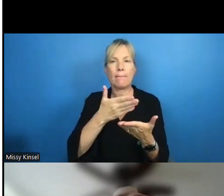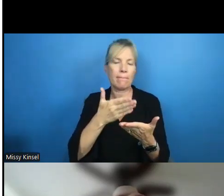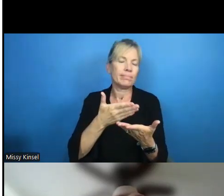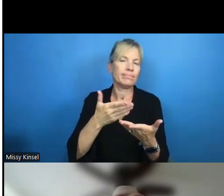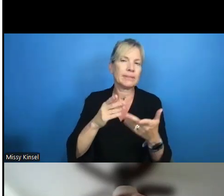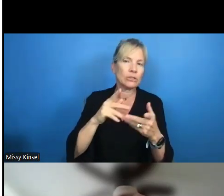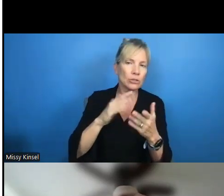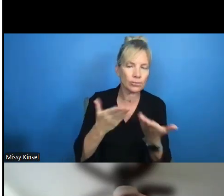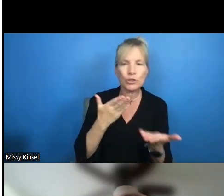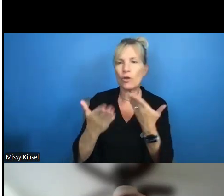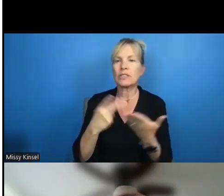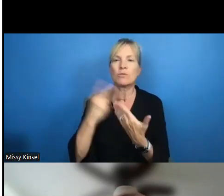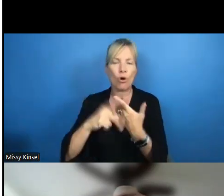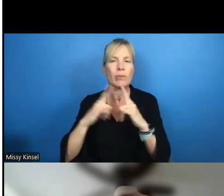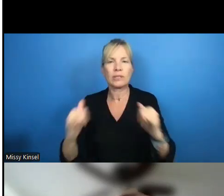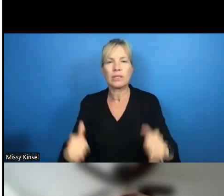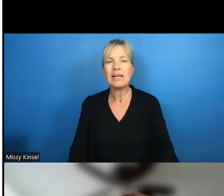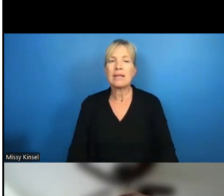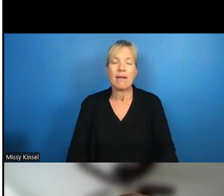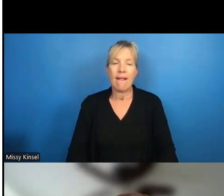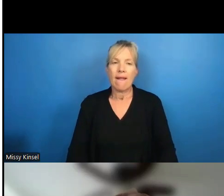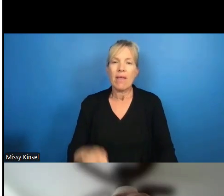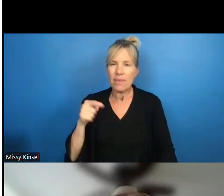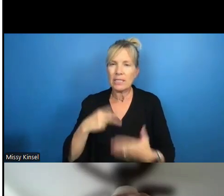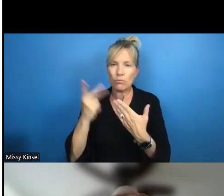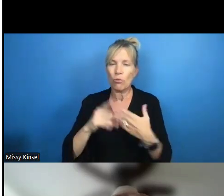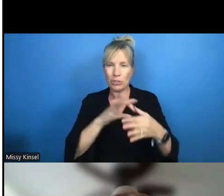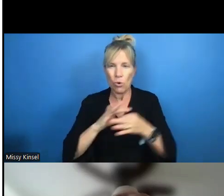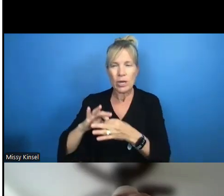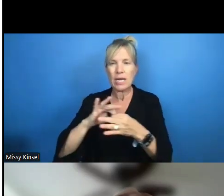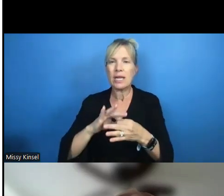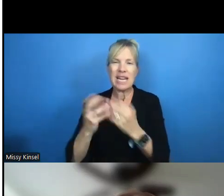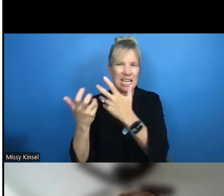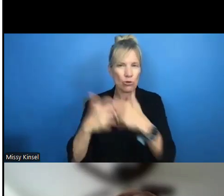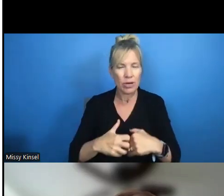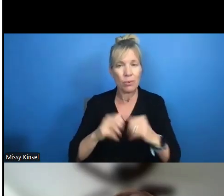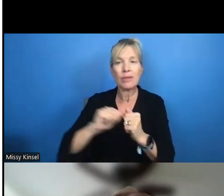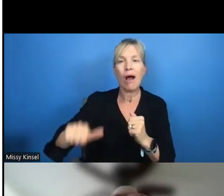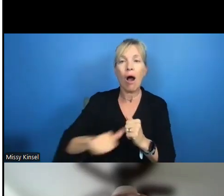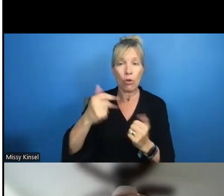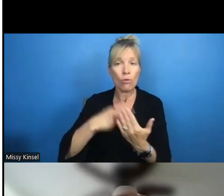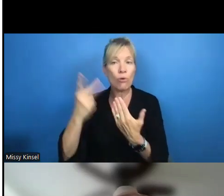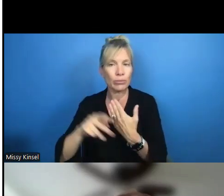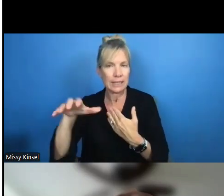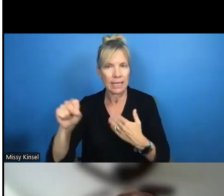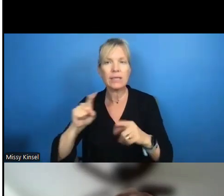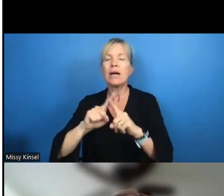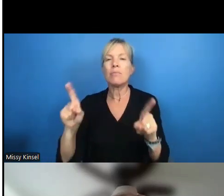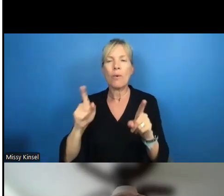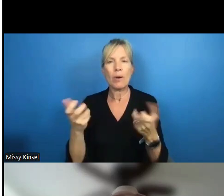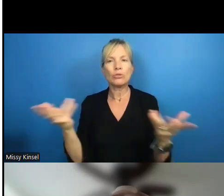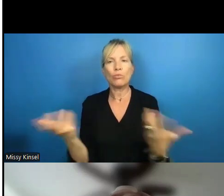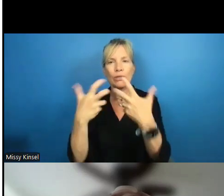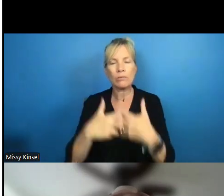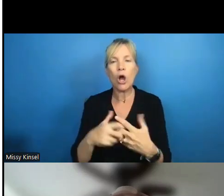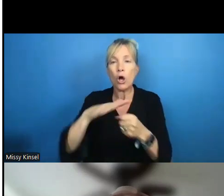programs. This is a program that is coordinated and integrated with other programs. So really looking to bring together